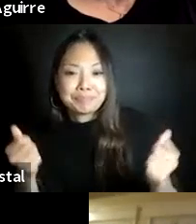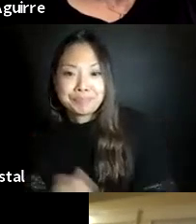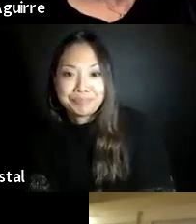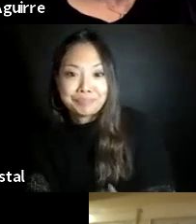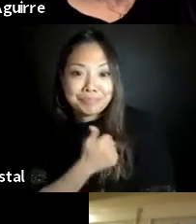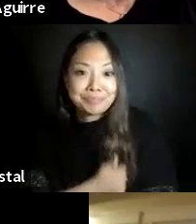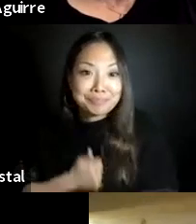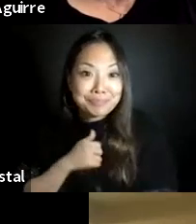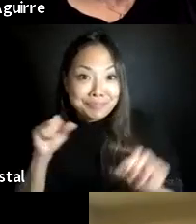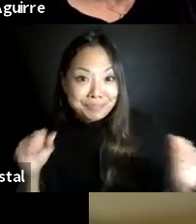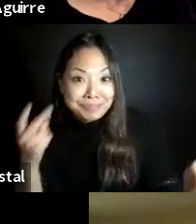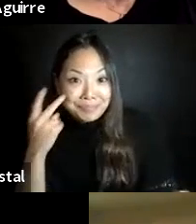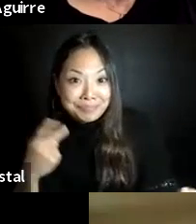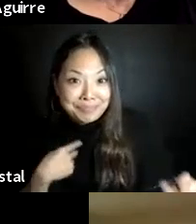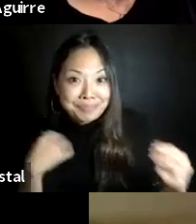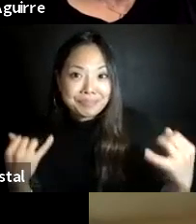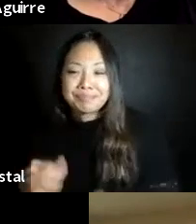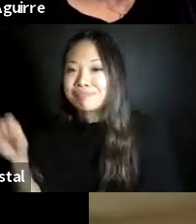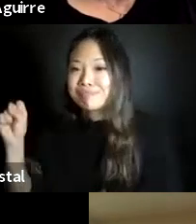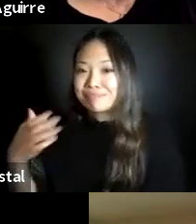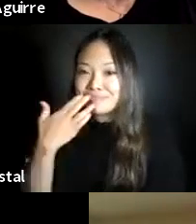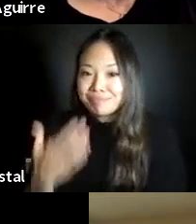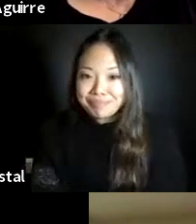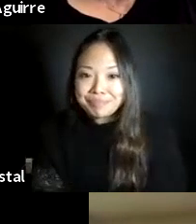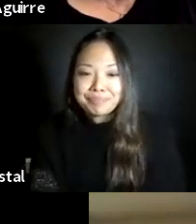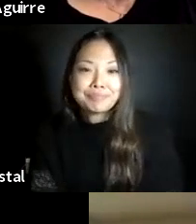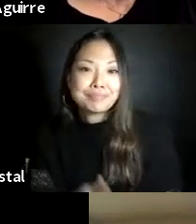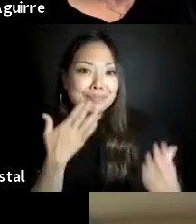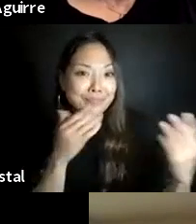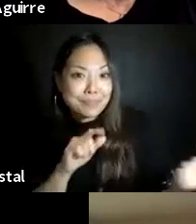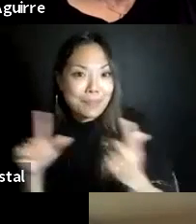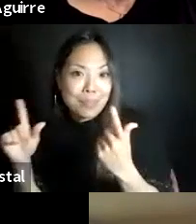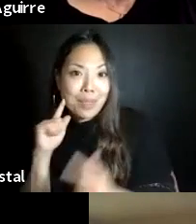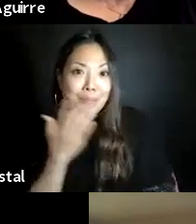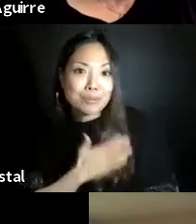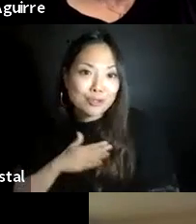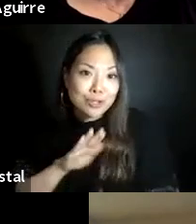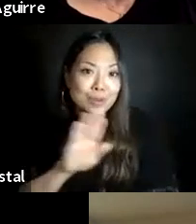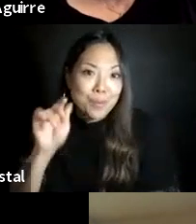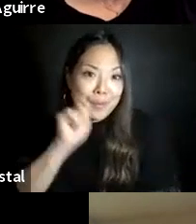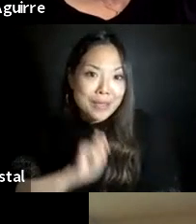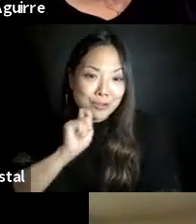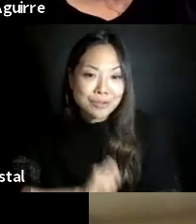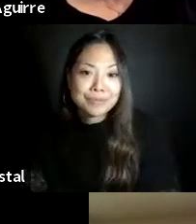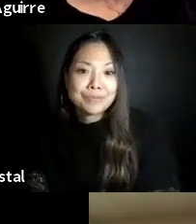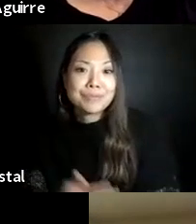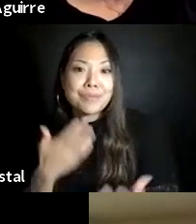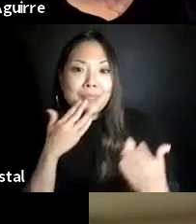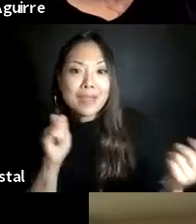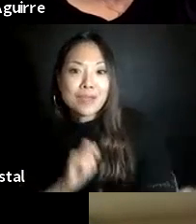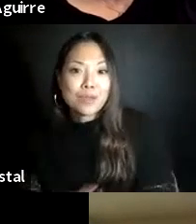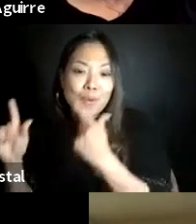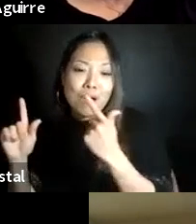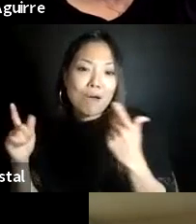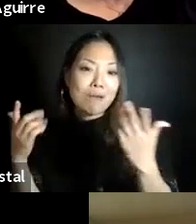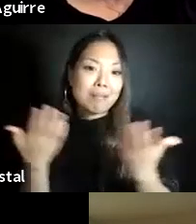Sorry, can you see me now? Yes, thank you. Thank you all. I appreciate your patience. Thank you all,